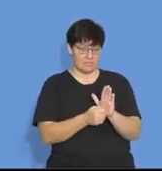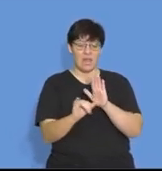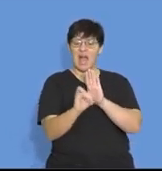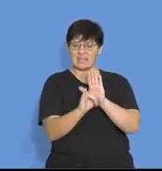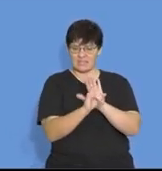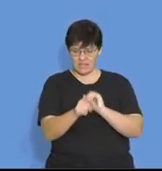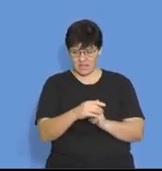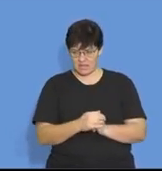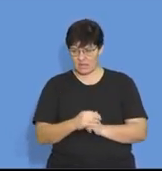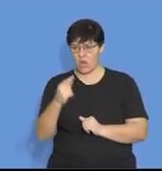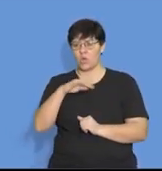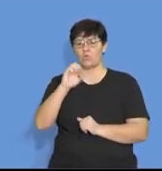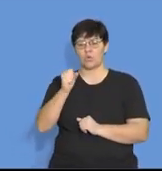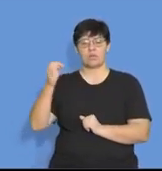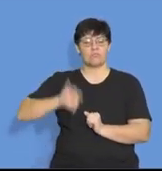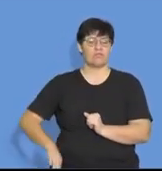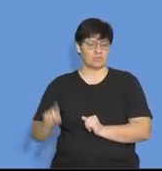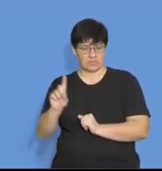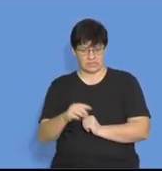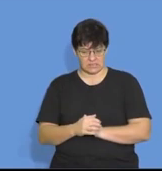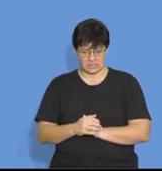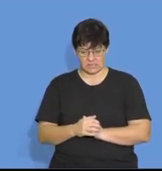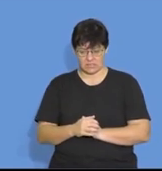What is my gross profit? My gross profit is